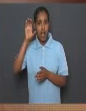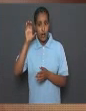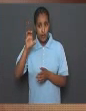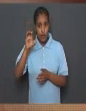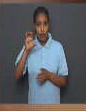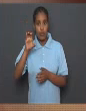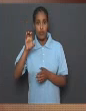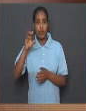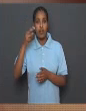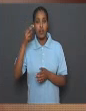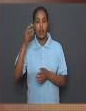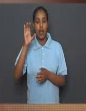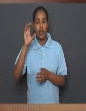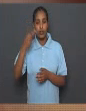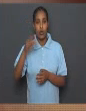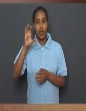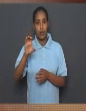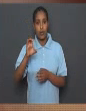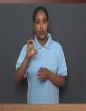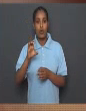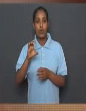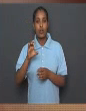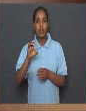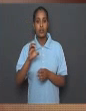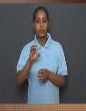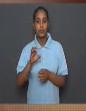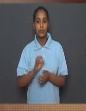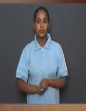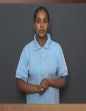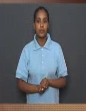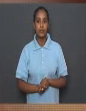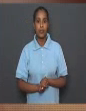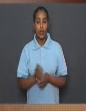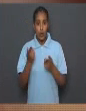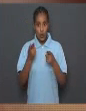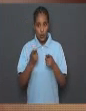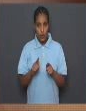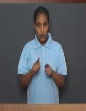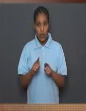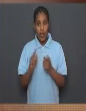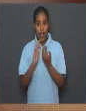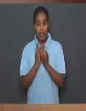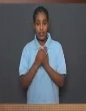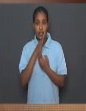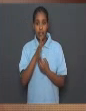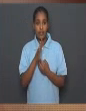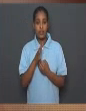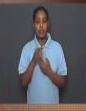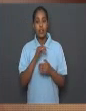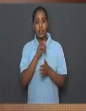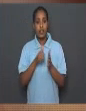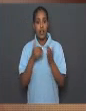hydrocarbon polymer called an elastomer. When untreated, it